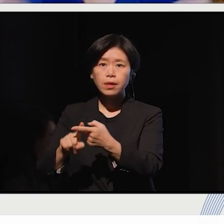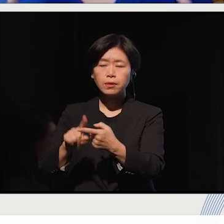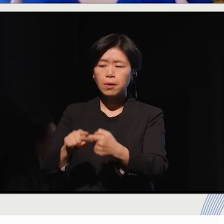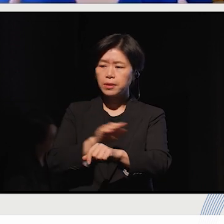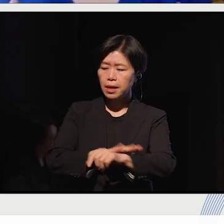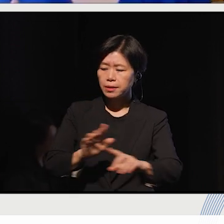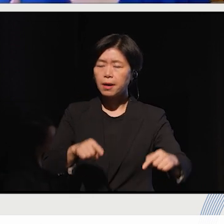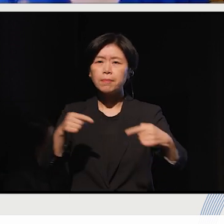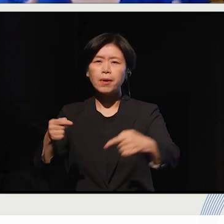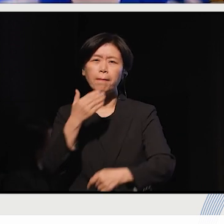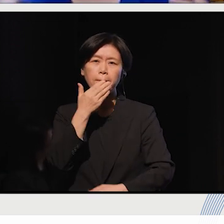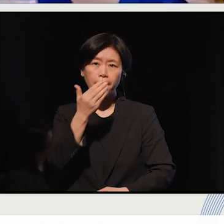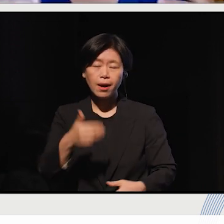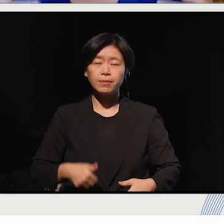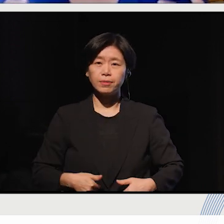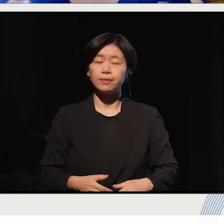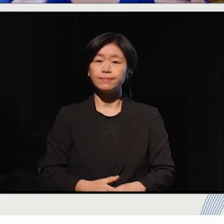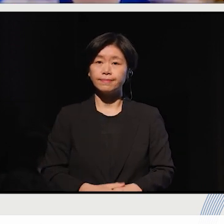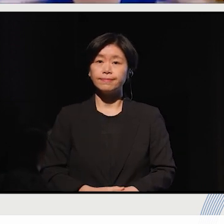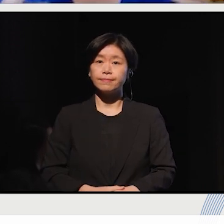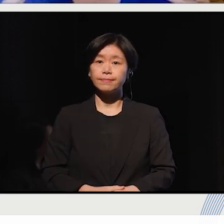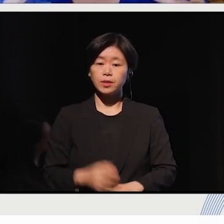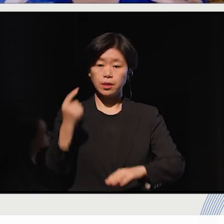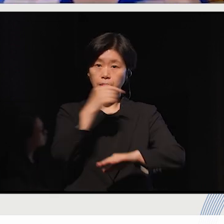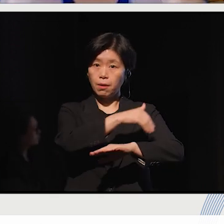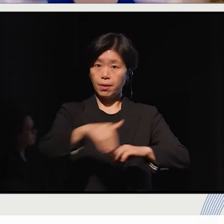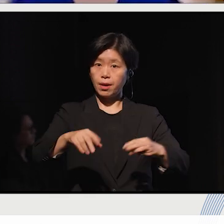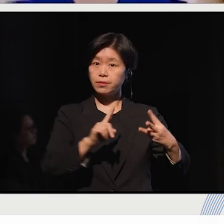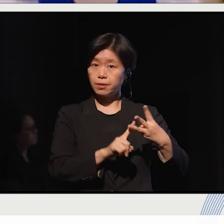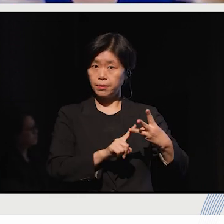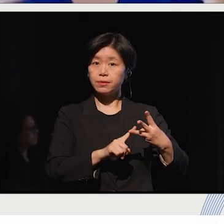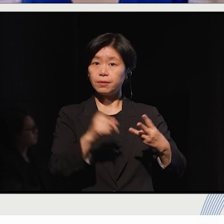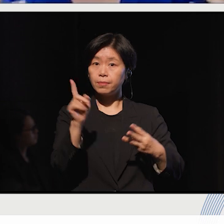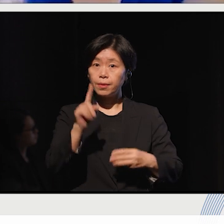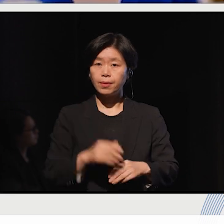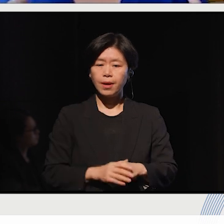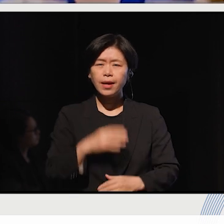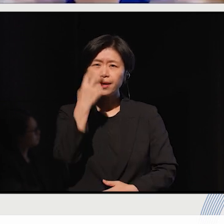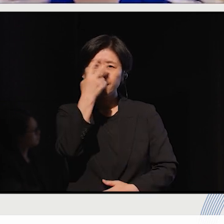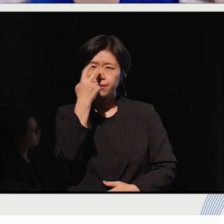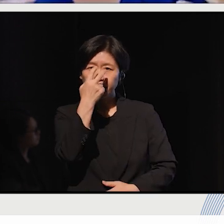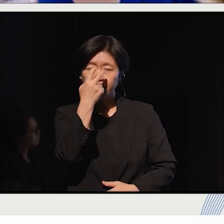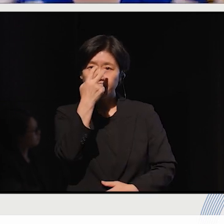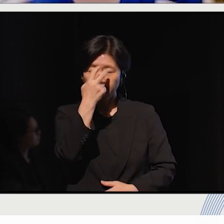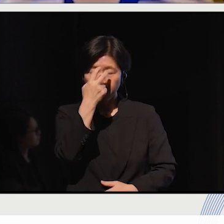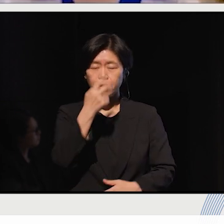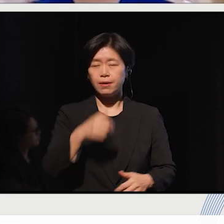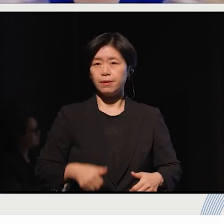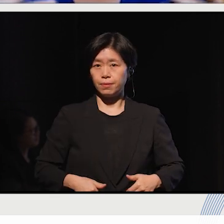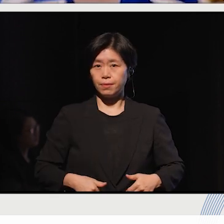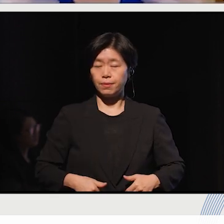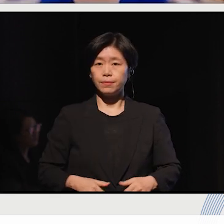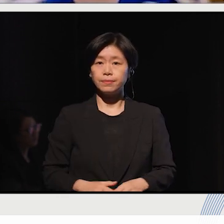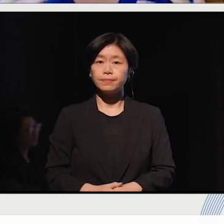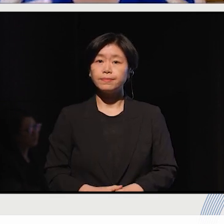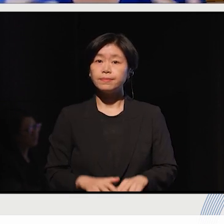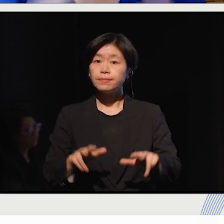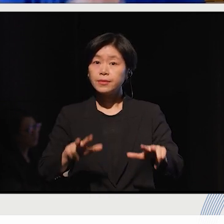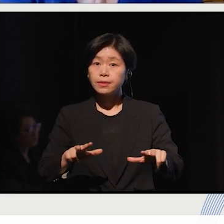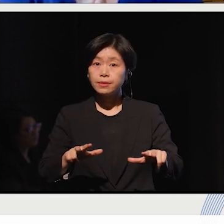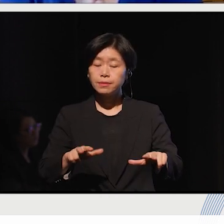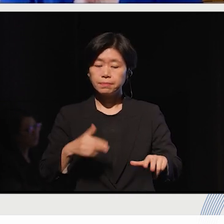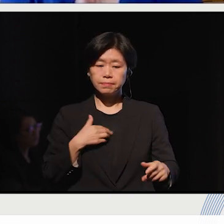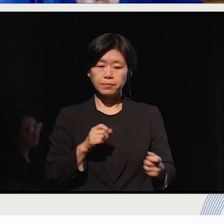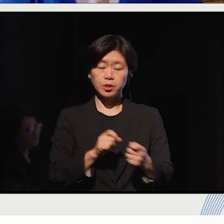The third step in planning is to conduct and assess, to conduct an audit and assess the level of accessibility